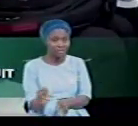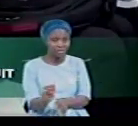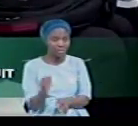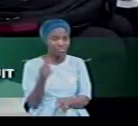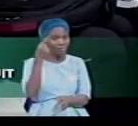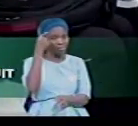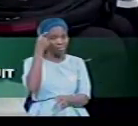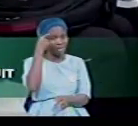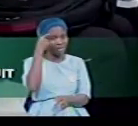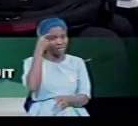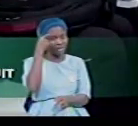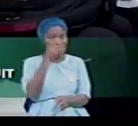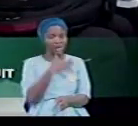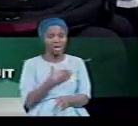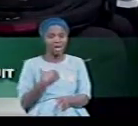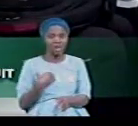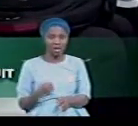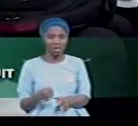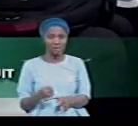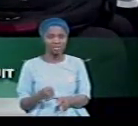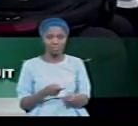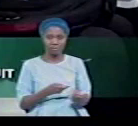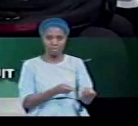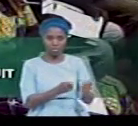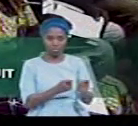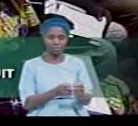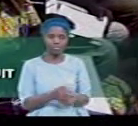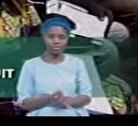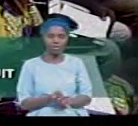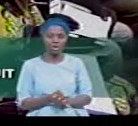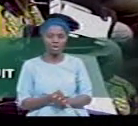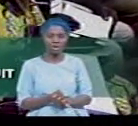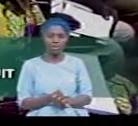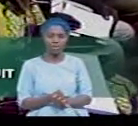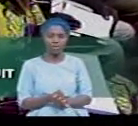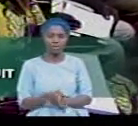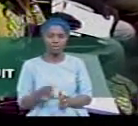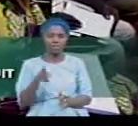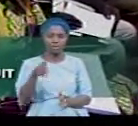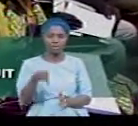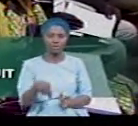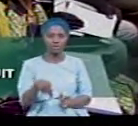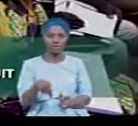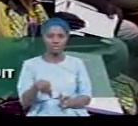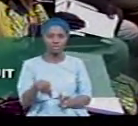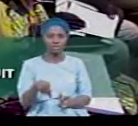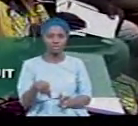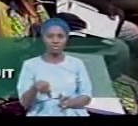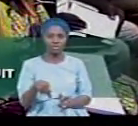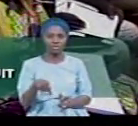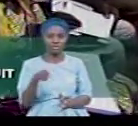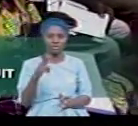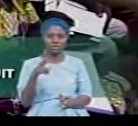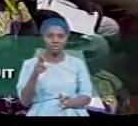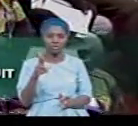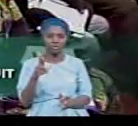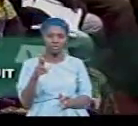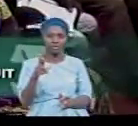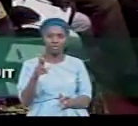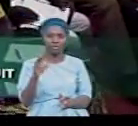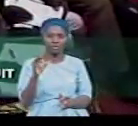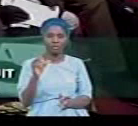mind and pursuit. The same mind and pursuit. A